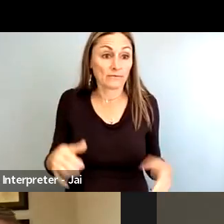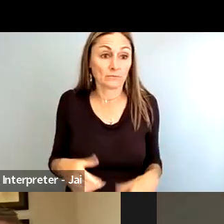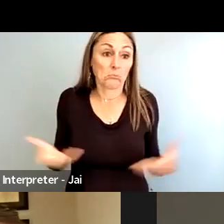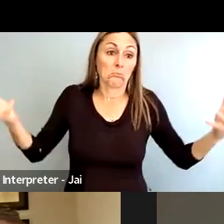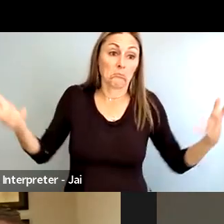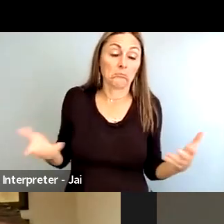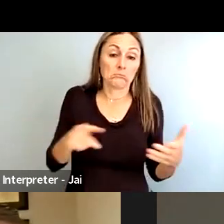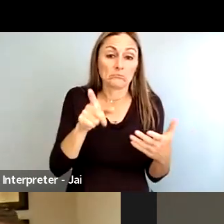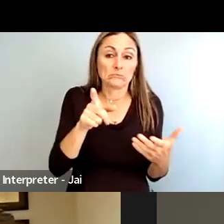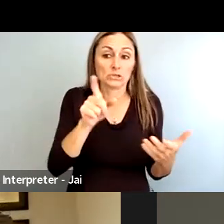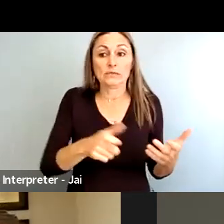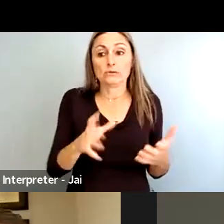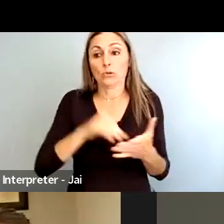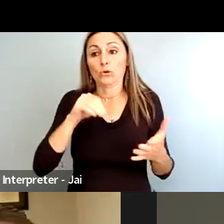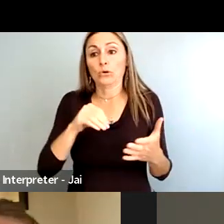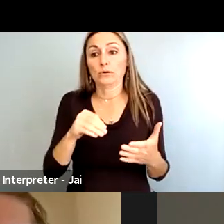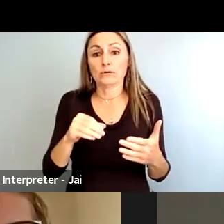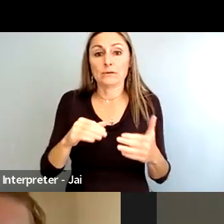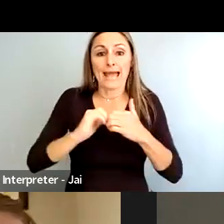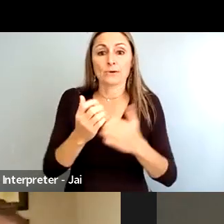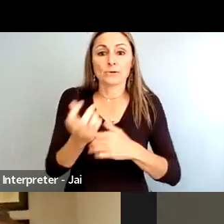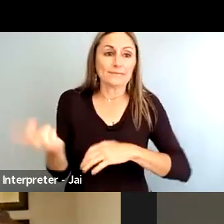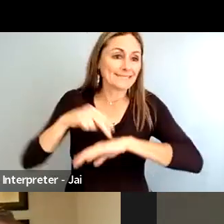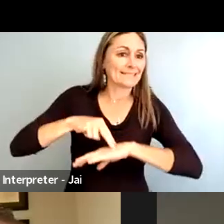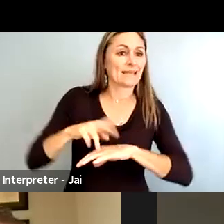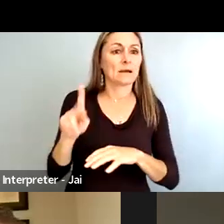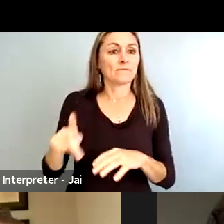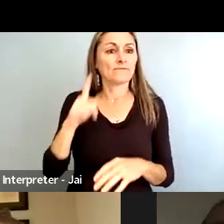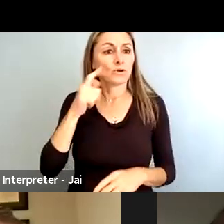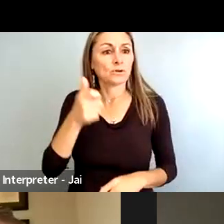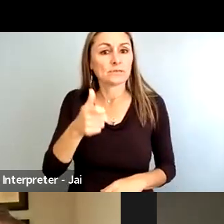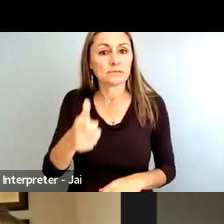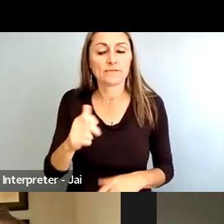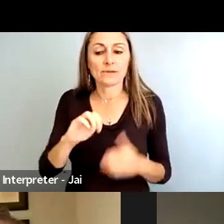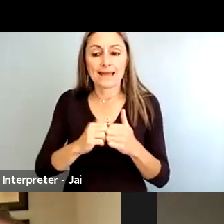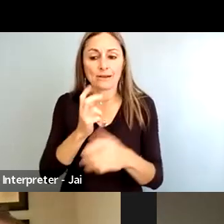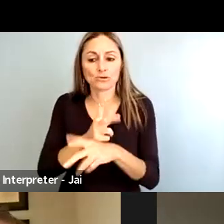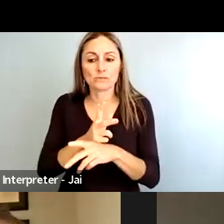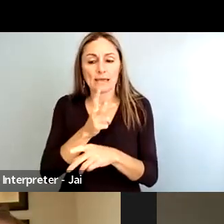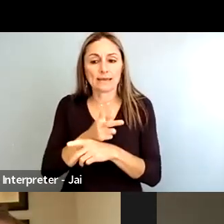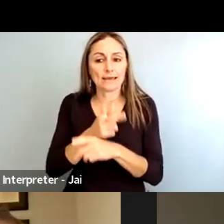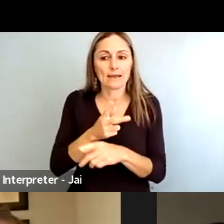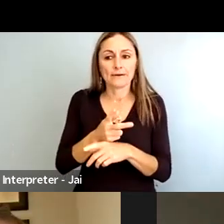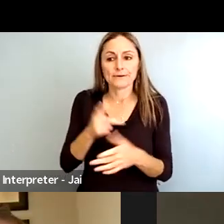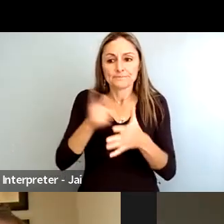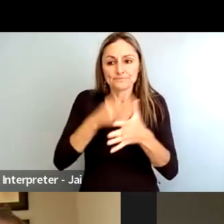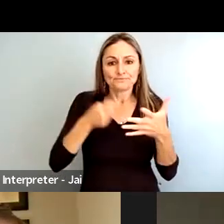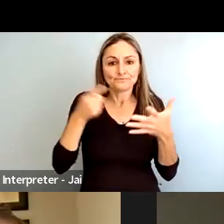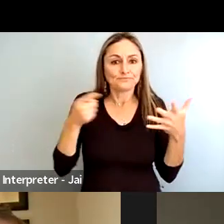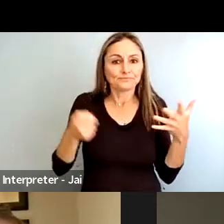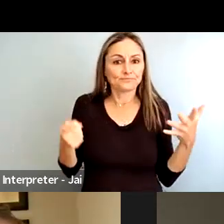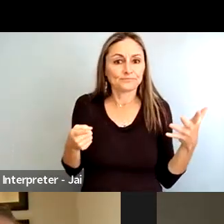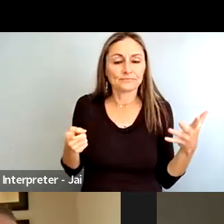learn how to stand up for yourself and how to take care of this and that.